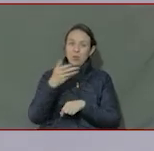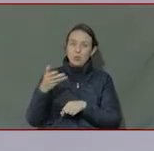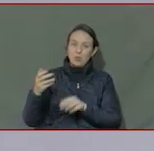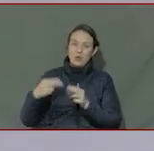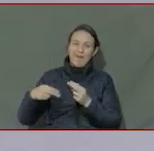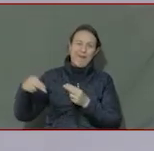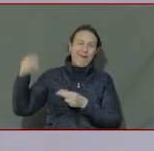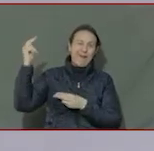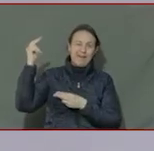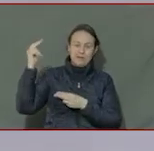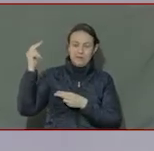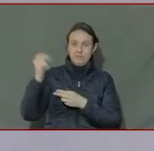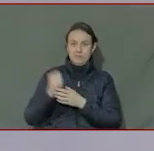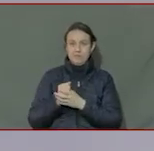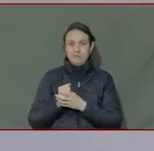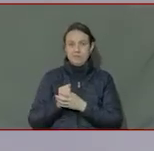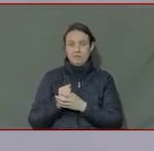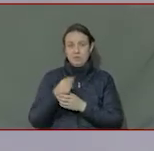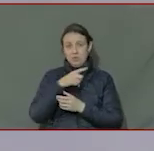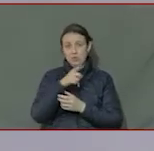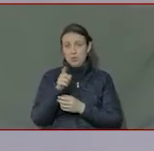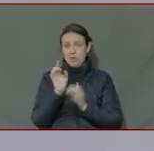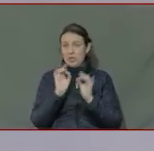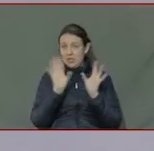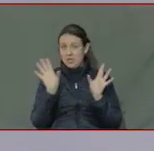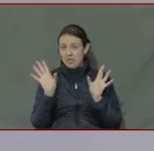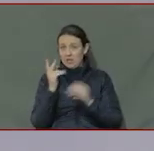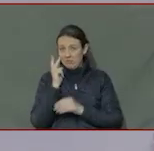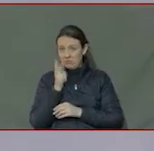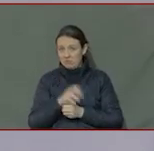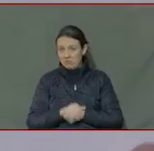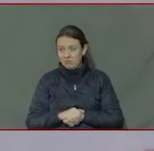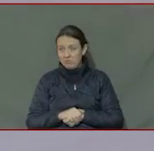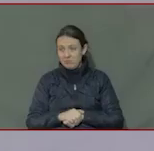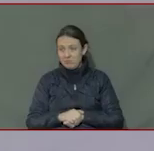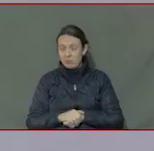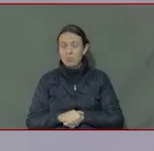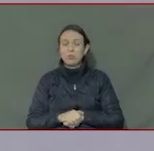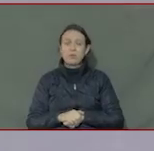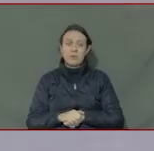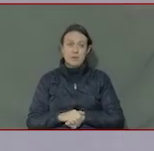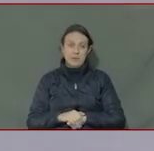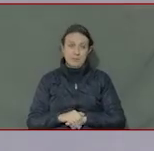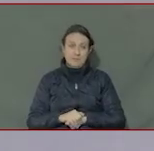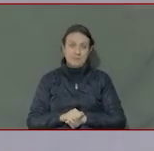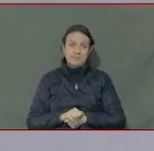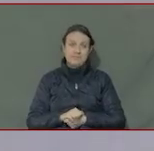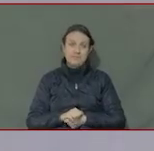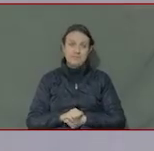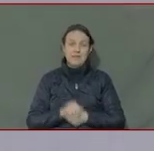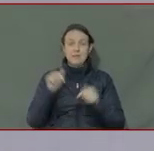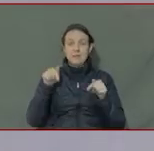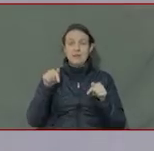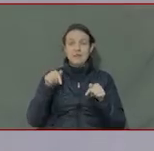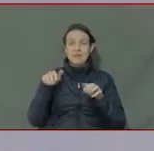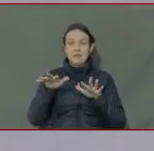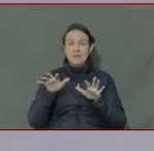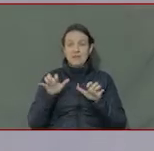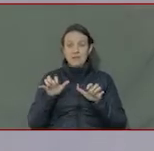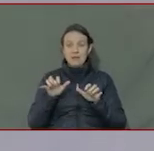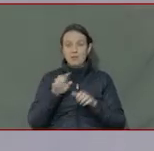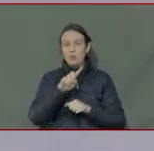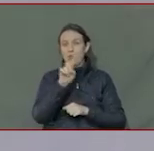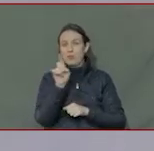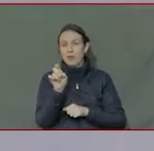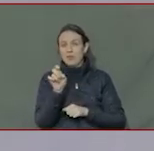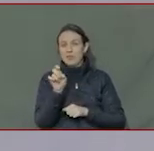the normal. I think it's clear to all of you. All right. the question they asked, now people, I did not include the